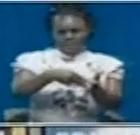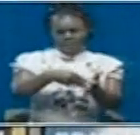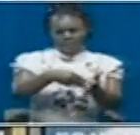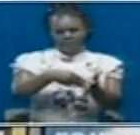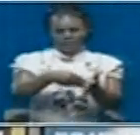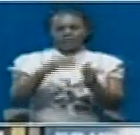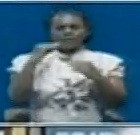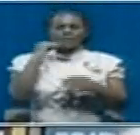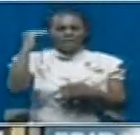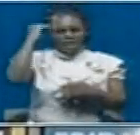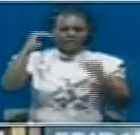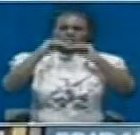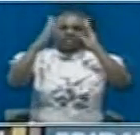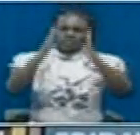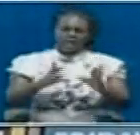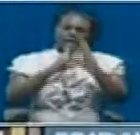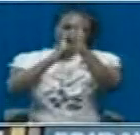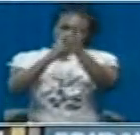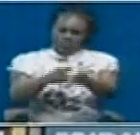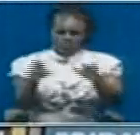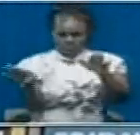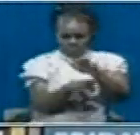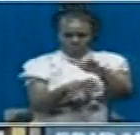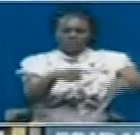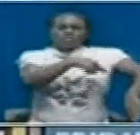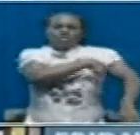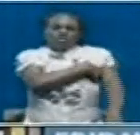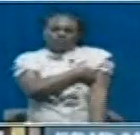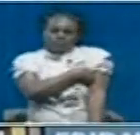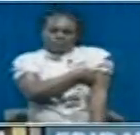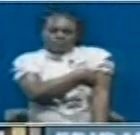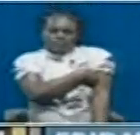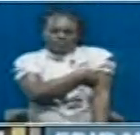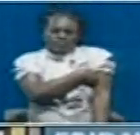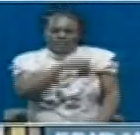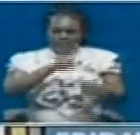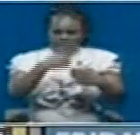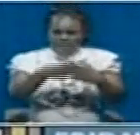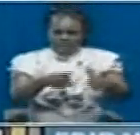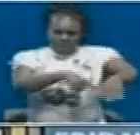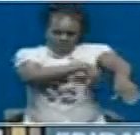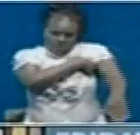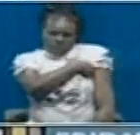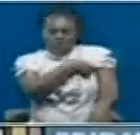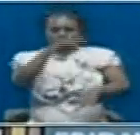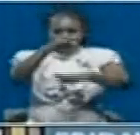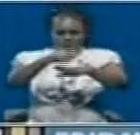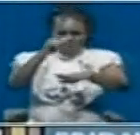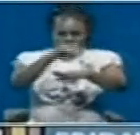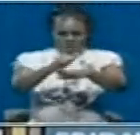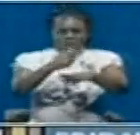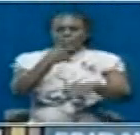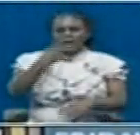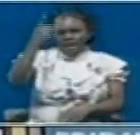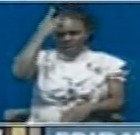the headmaster reported the case to the assistant chief. And the assistant chief called the